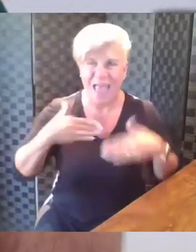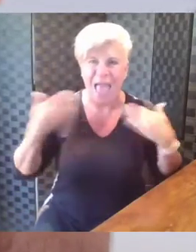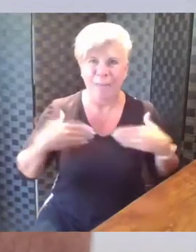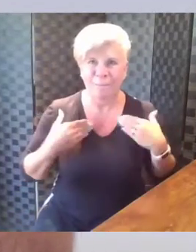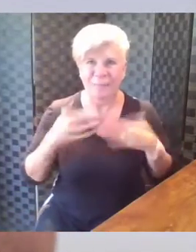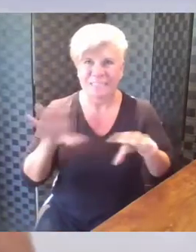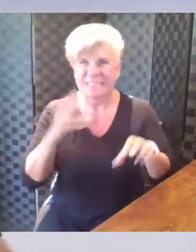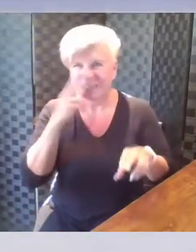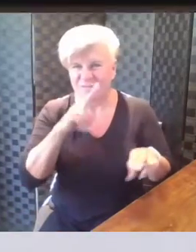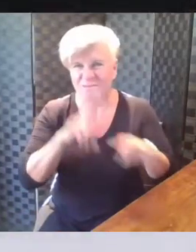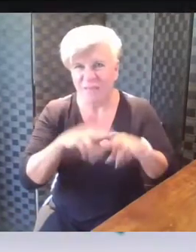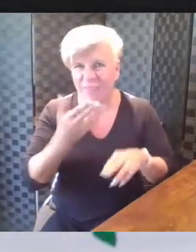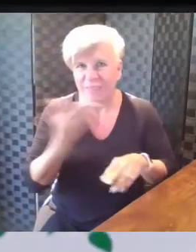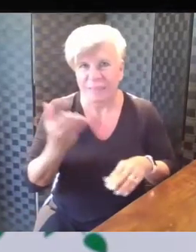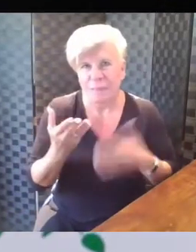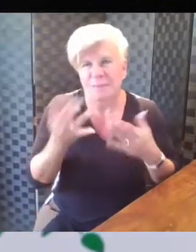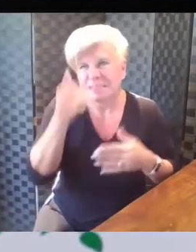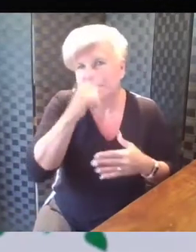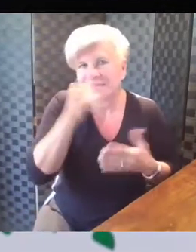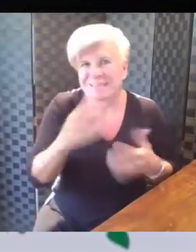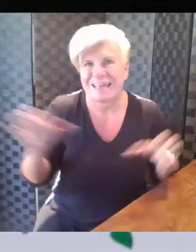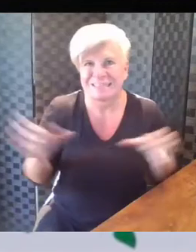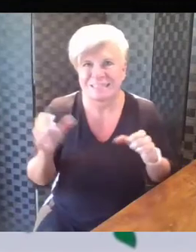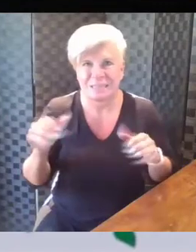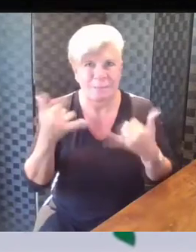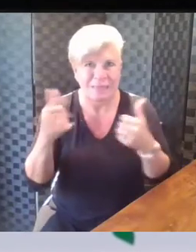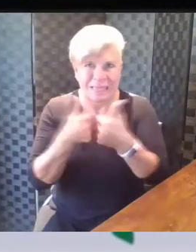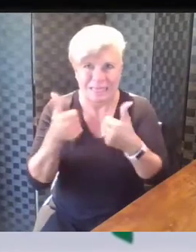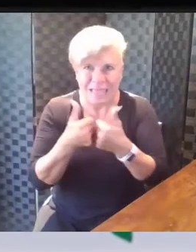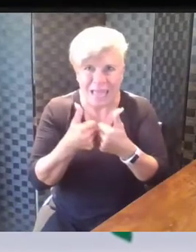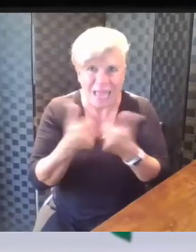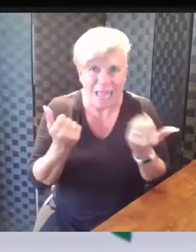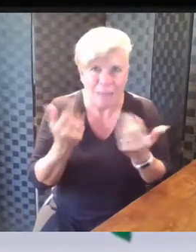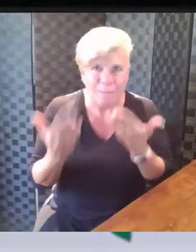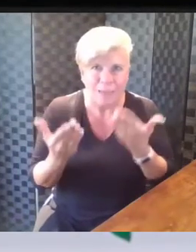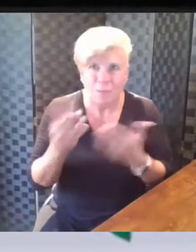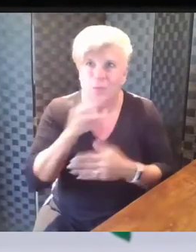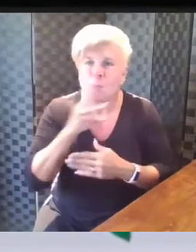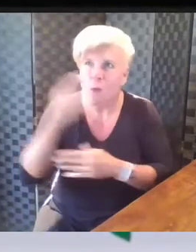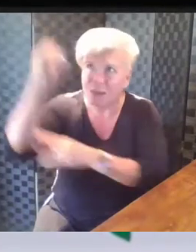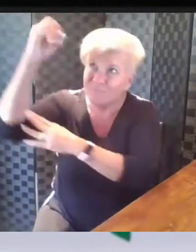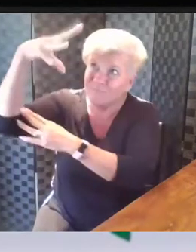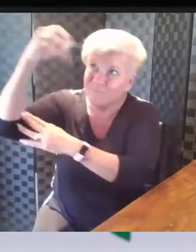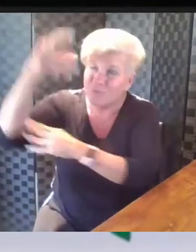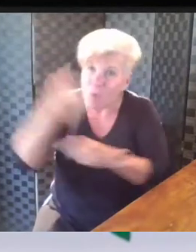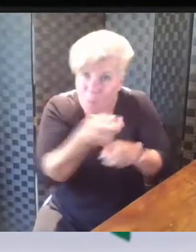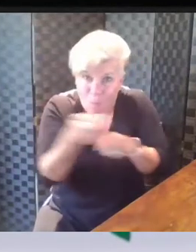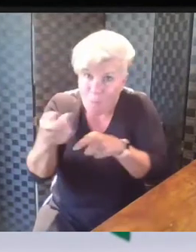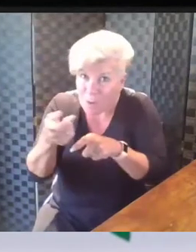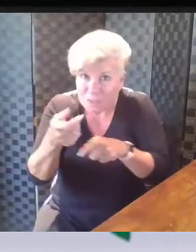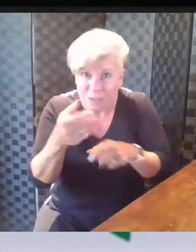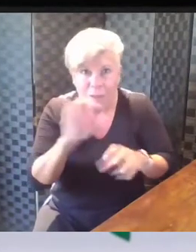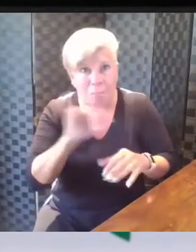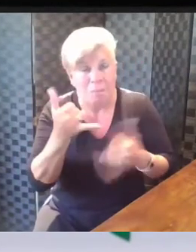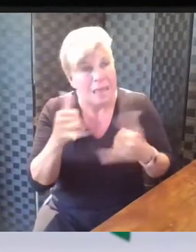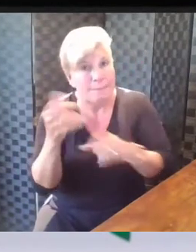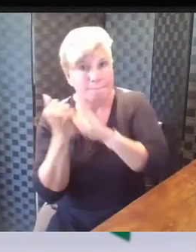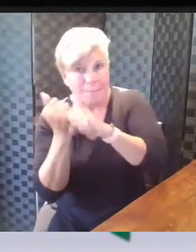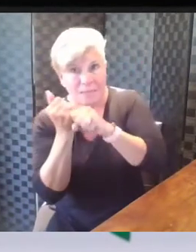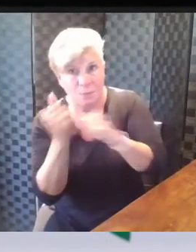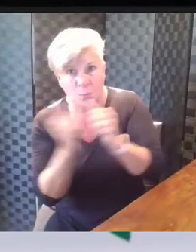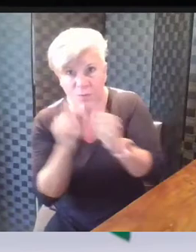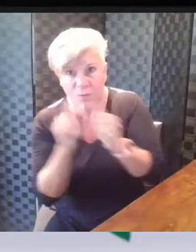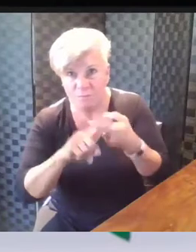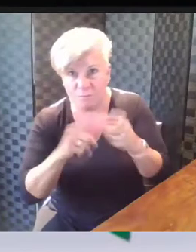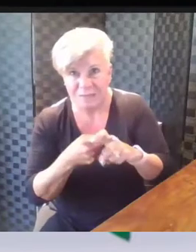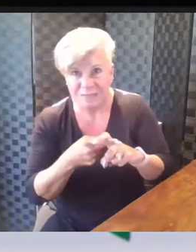Maybe you've done some silly activities or played some games, played with a sprinkler or a hose. Maybe you've played baseball or something fun with your